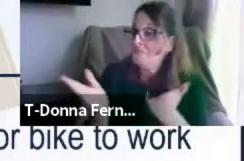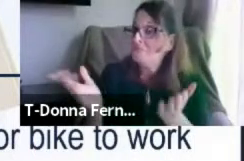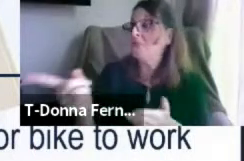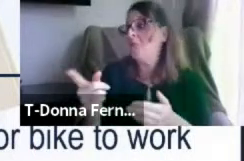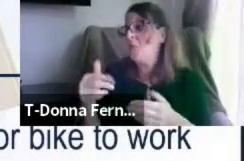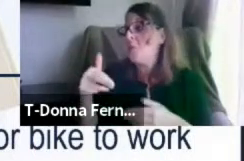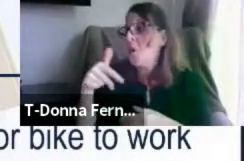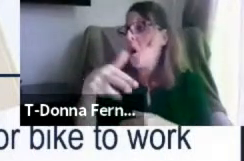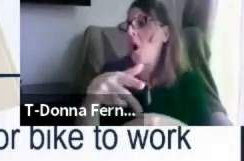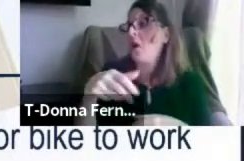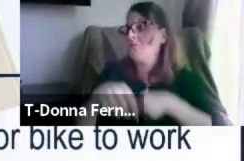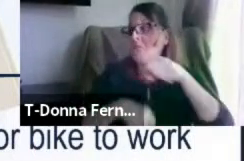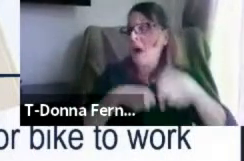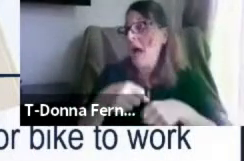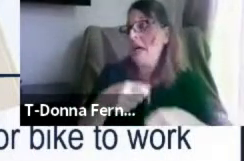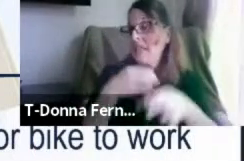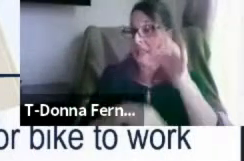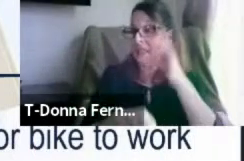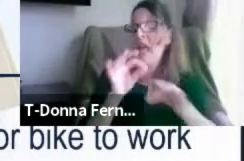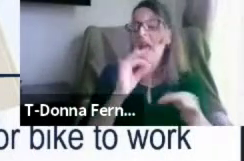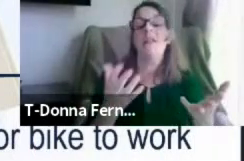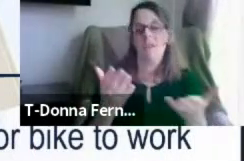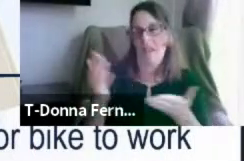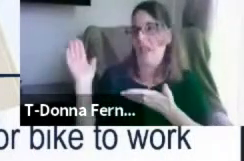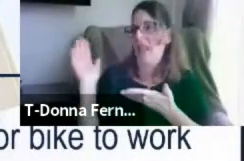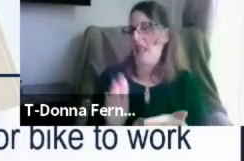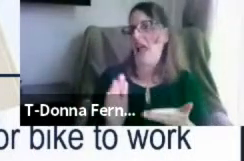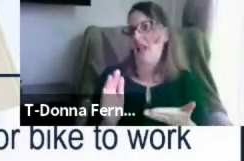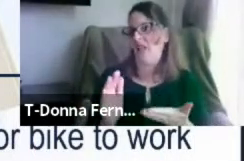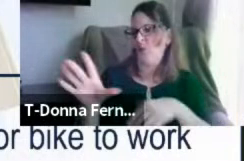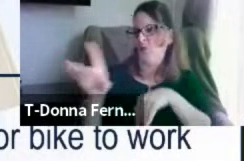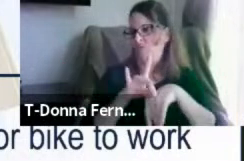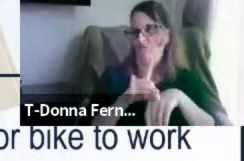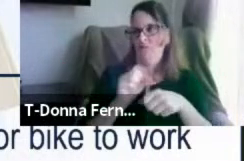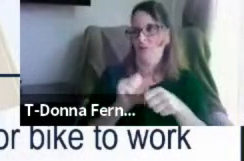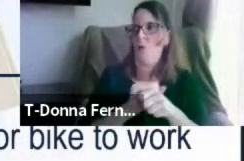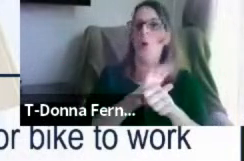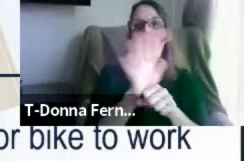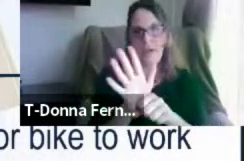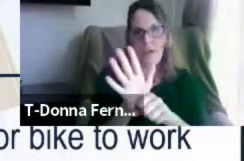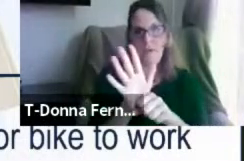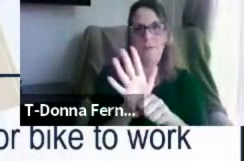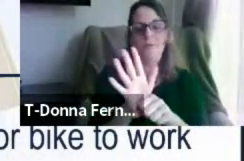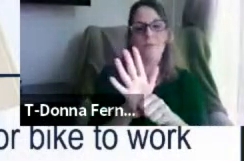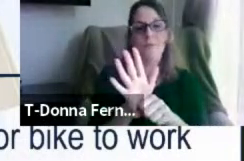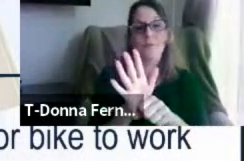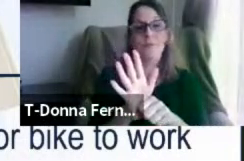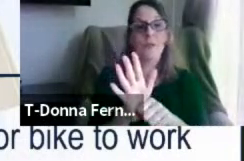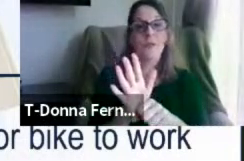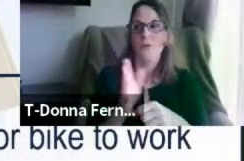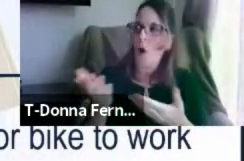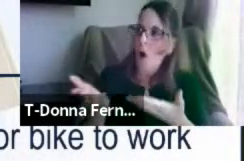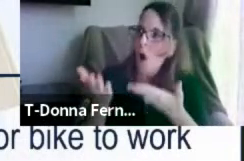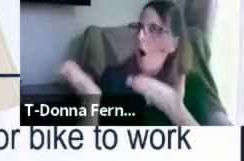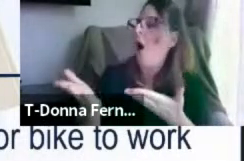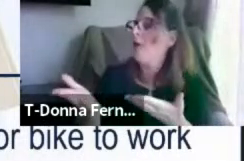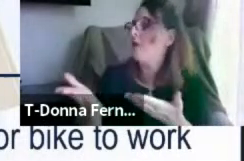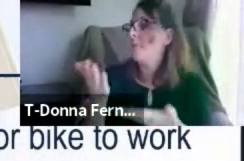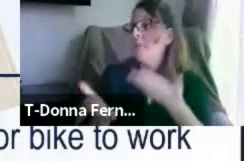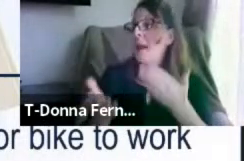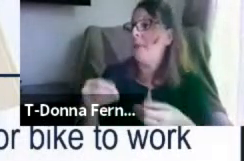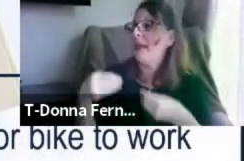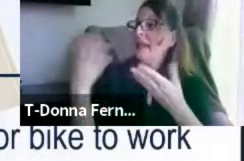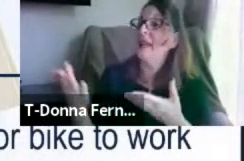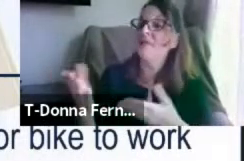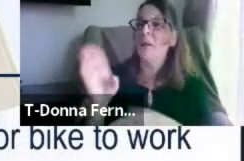is an enclosed area. It can increase the risk for contracting COVID-19. So offer them incentives, maybe give them